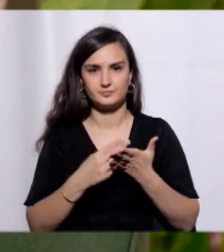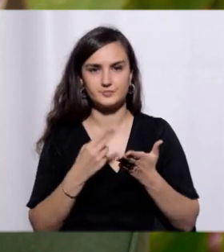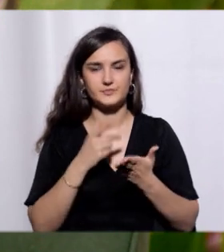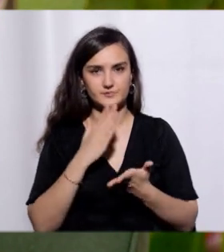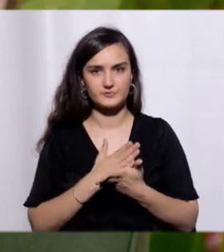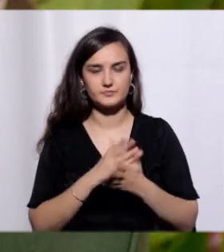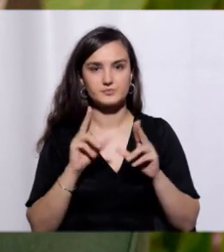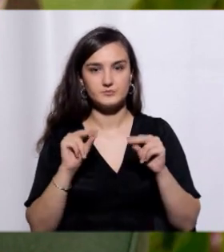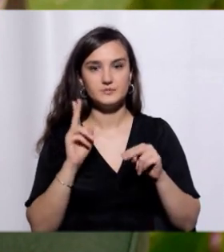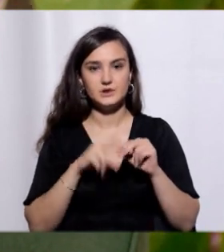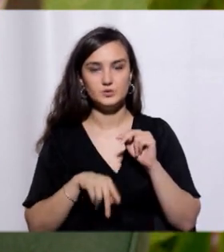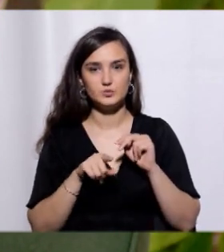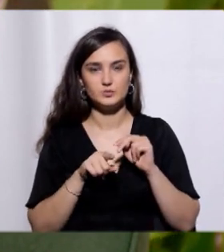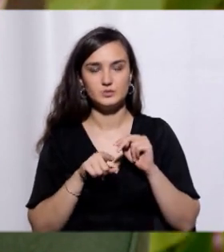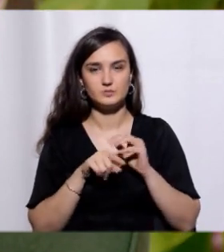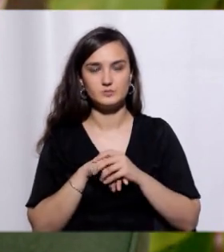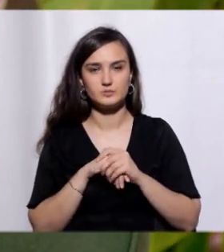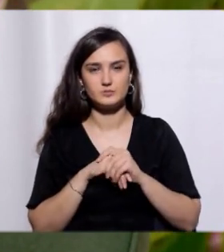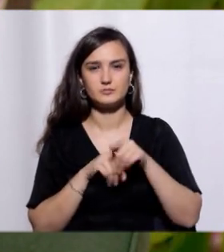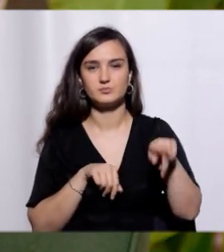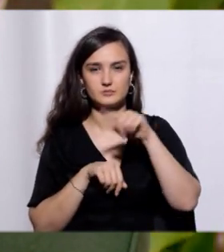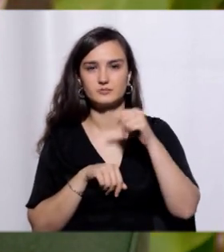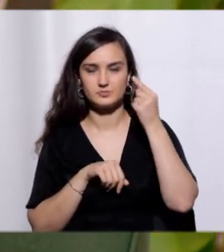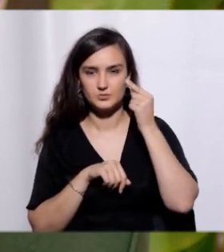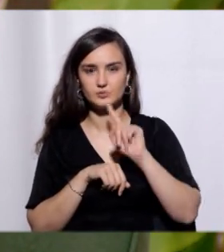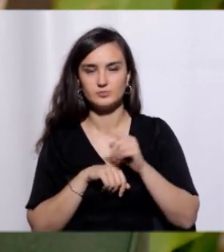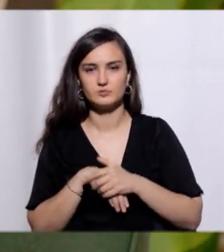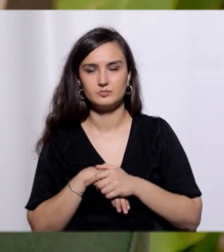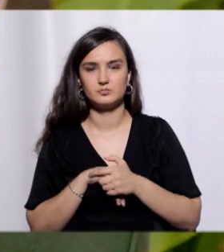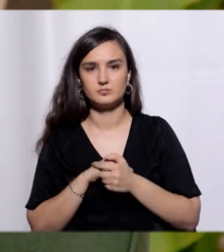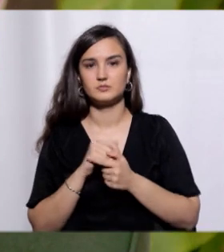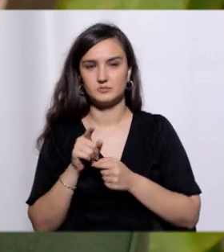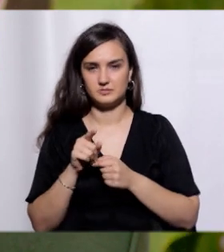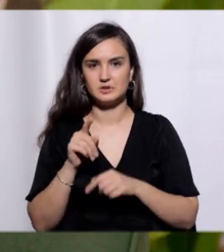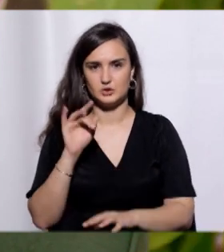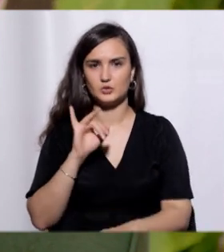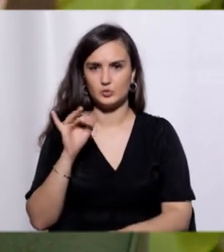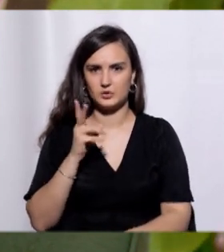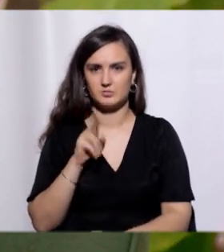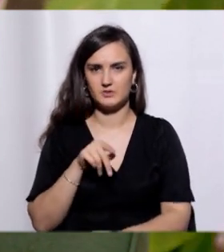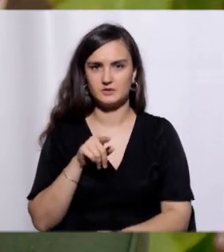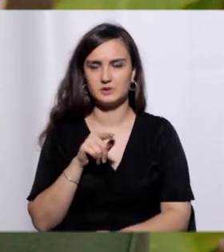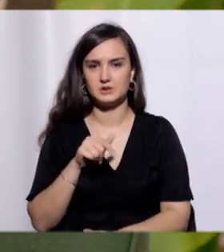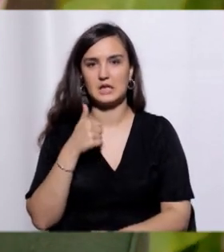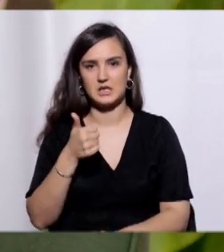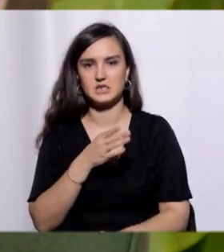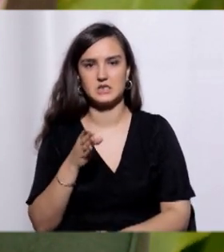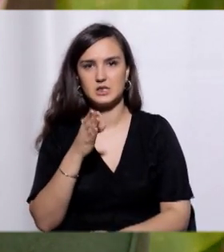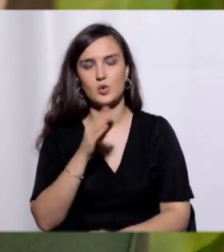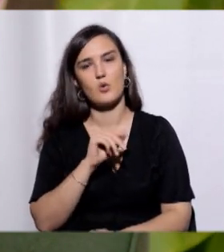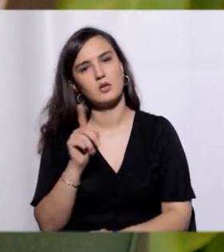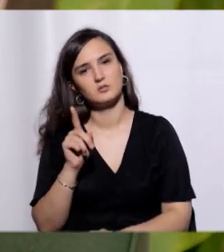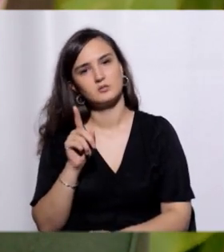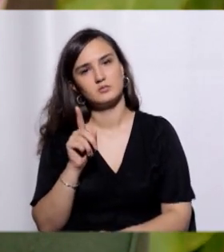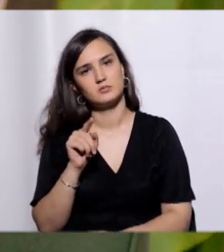have a happy ending? So, do you think this romantic story should end in a good way?